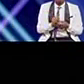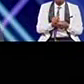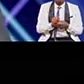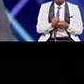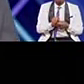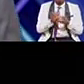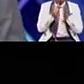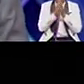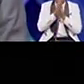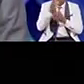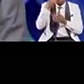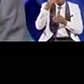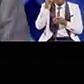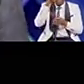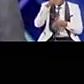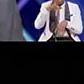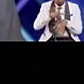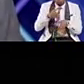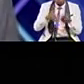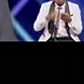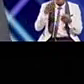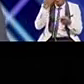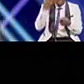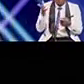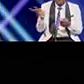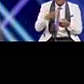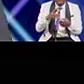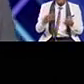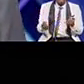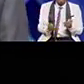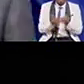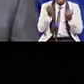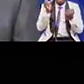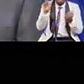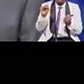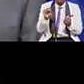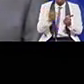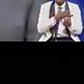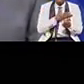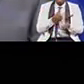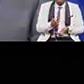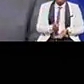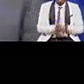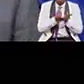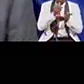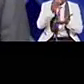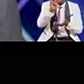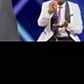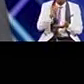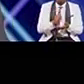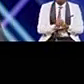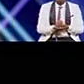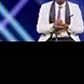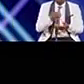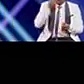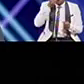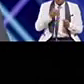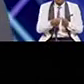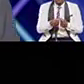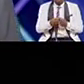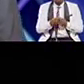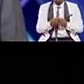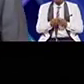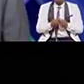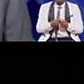Pray for wisdom to know their challenges and assist them. Remember,